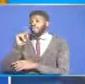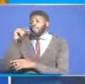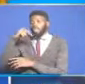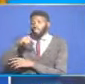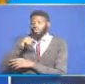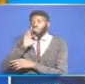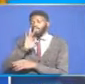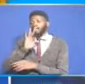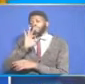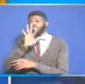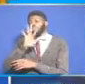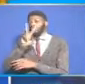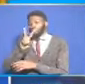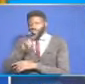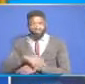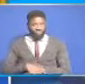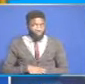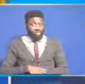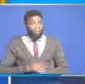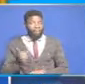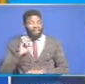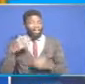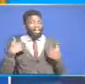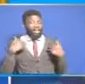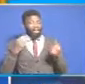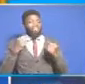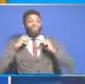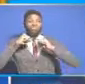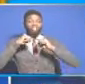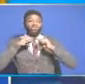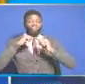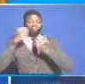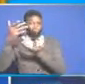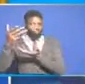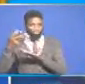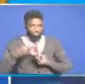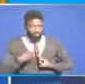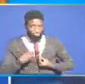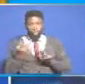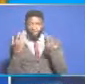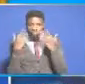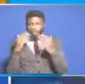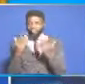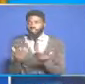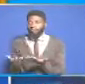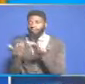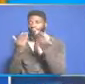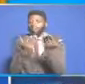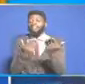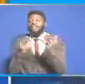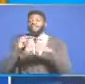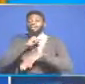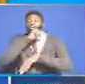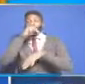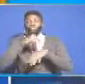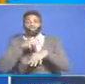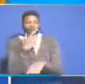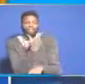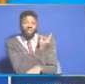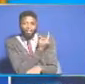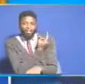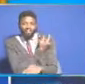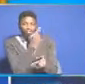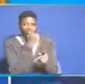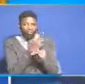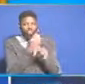KQ352, were received by the Ministry of Health officials and delivered to the National Vaccine Depot in Kitengela. Kenya's